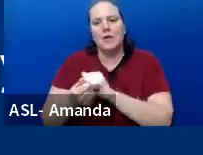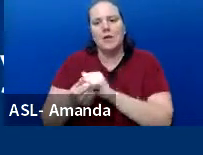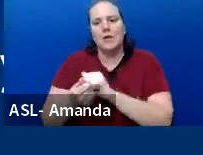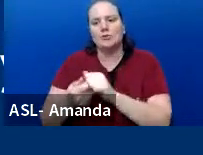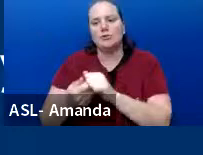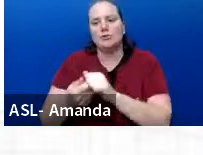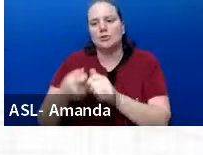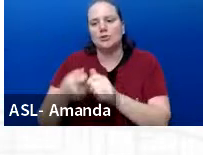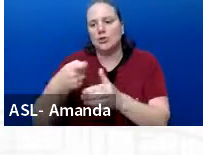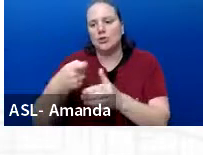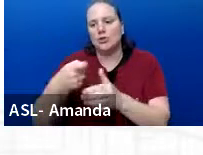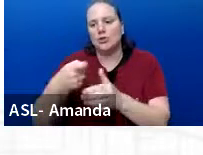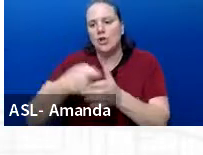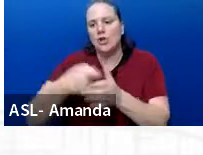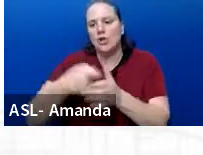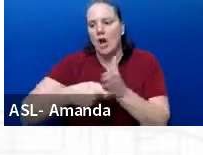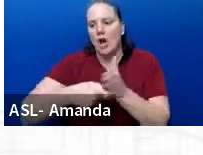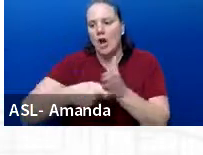please.